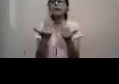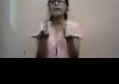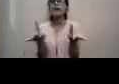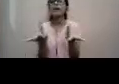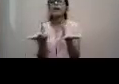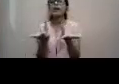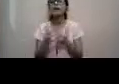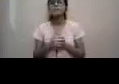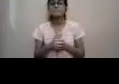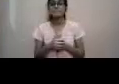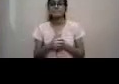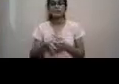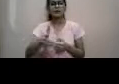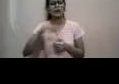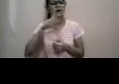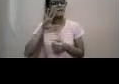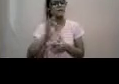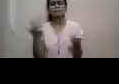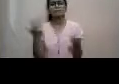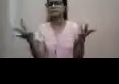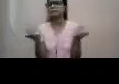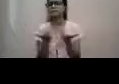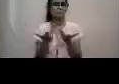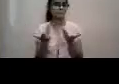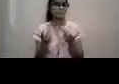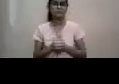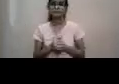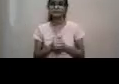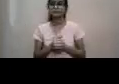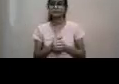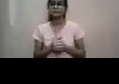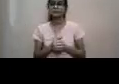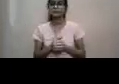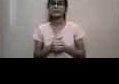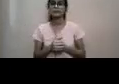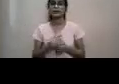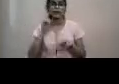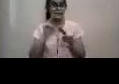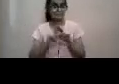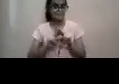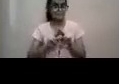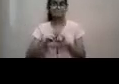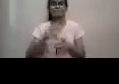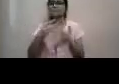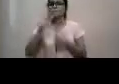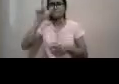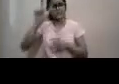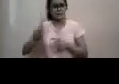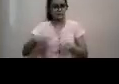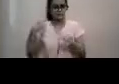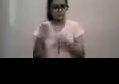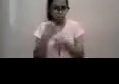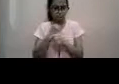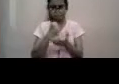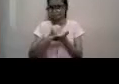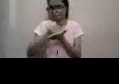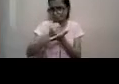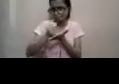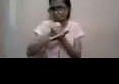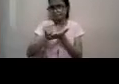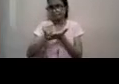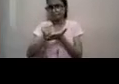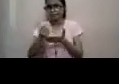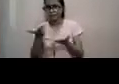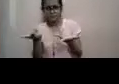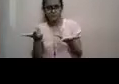The most important lesson here is that if the person we are trying or purporting to care for doesn't